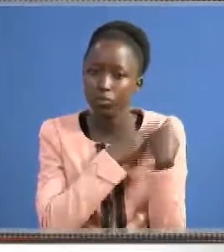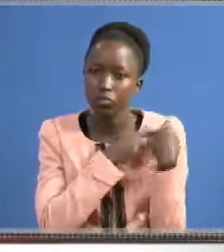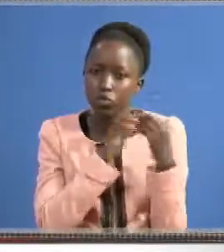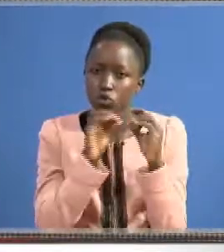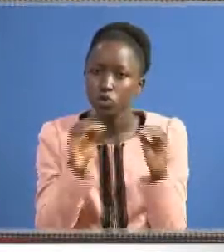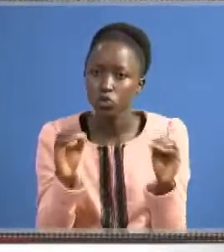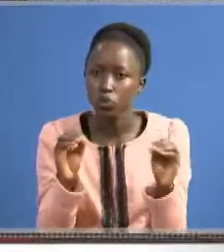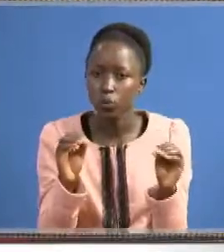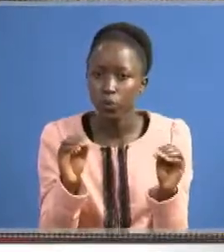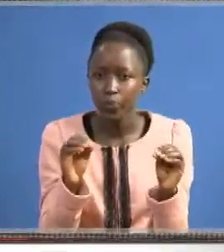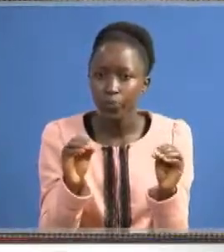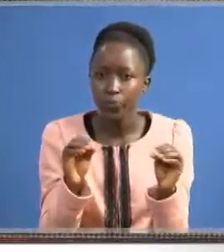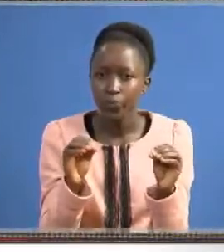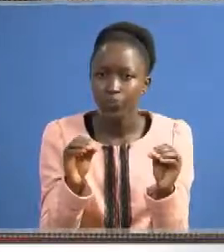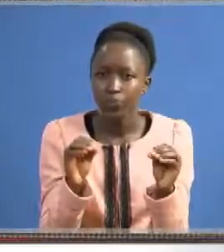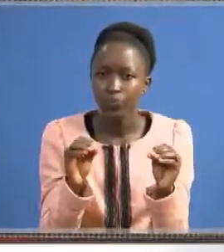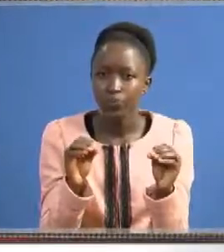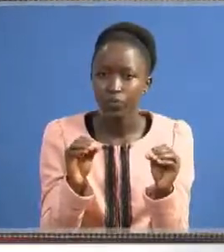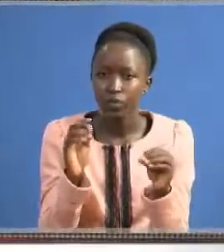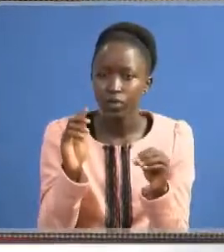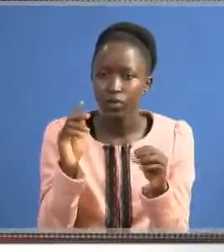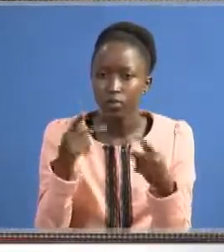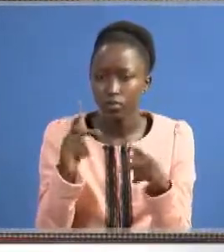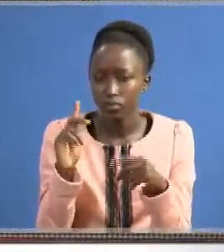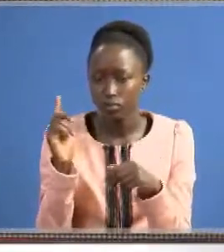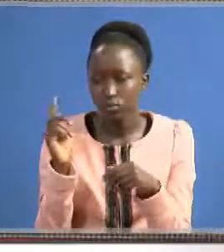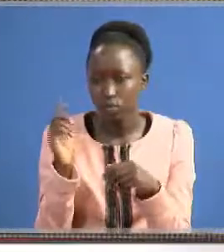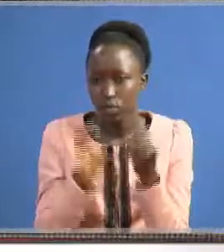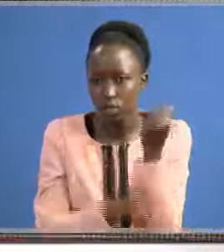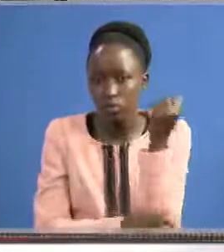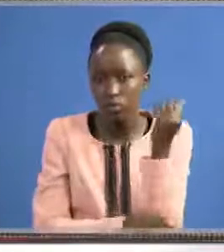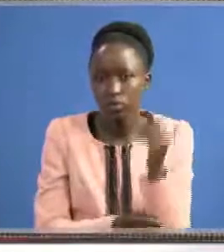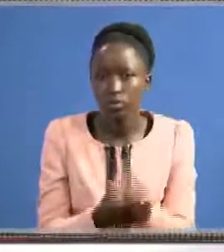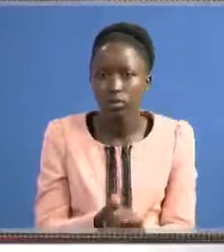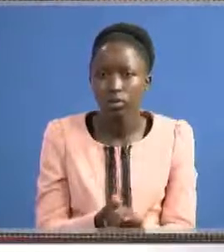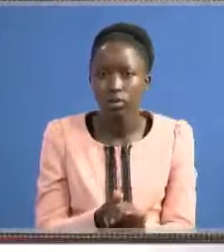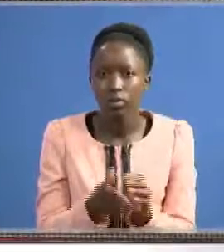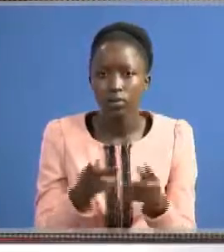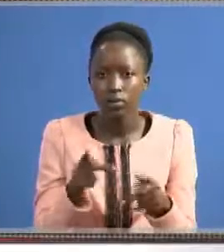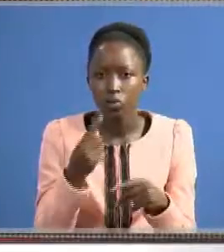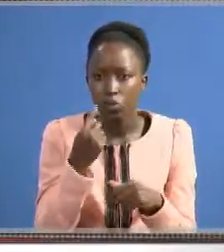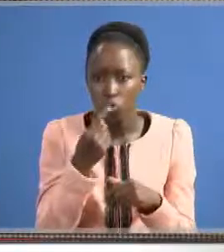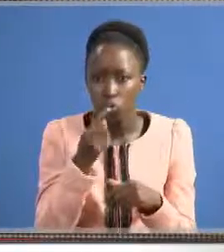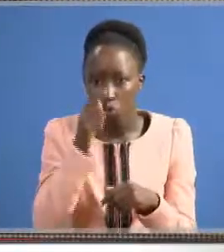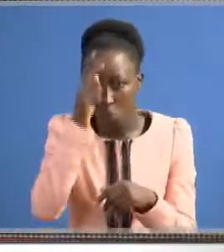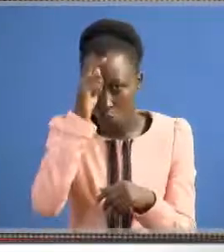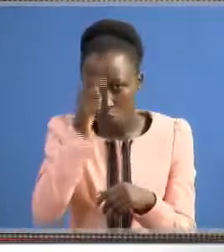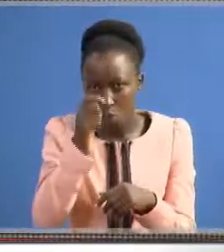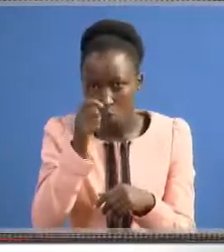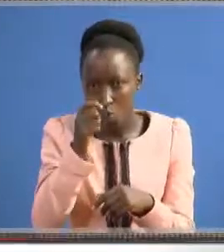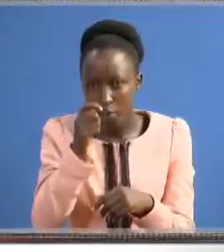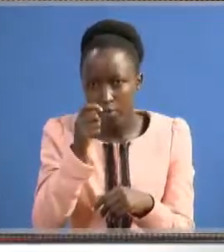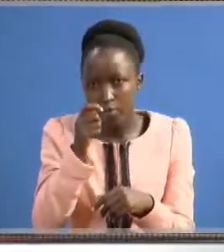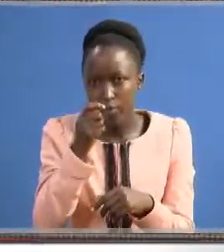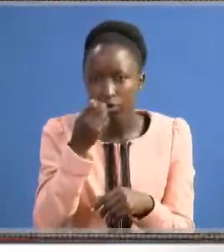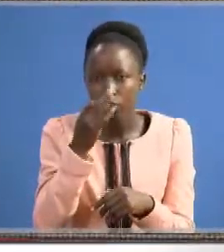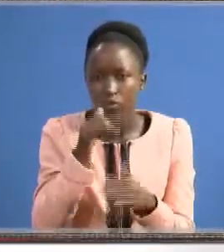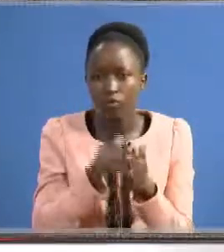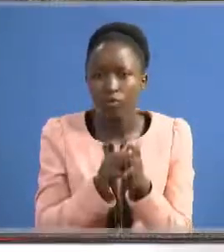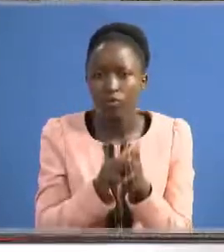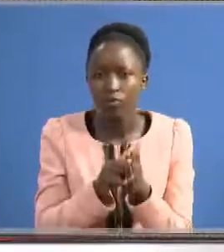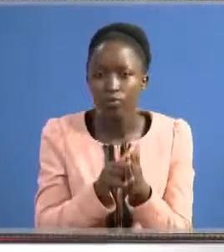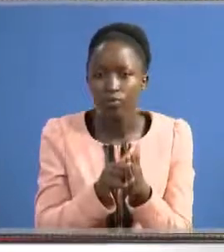responsible citizens of our country. Citizens who honor the repayment of their